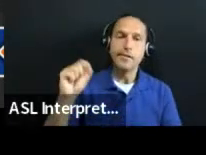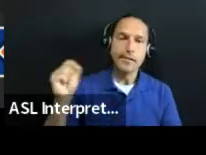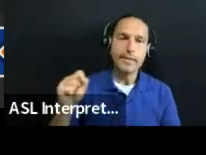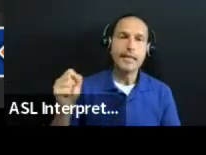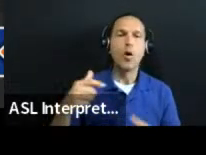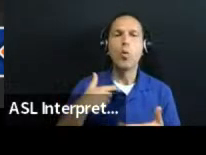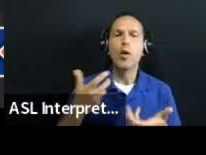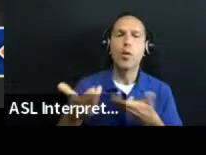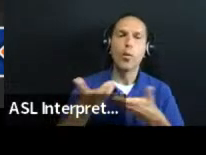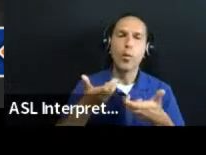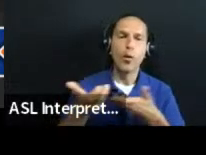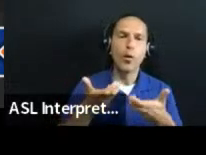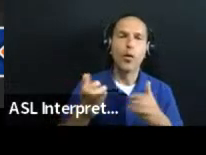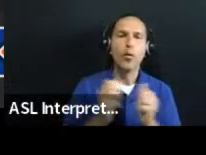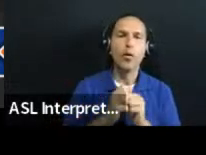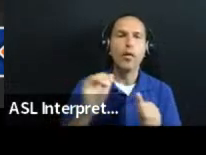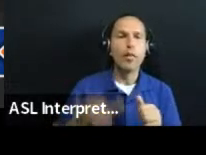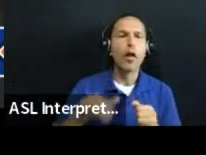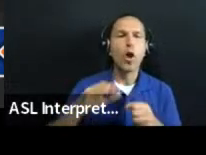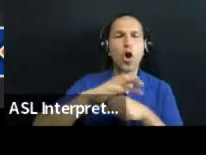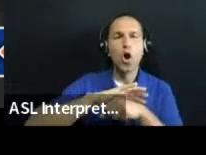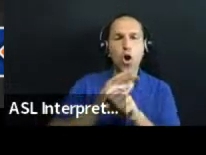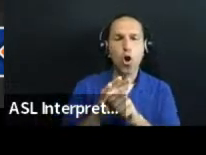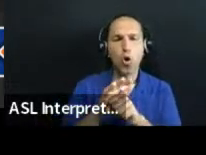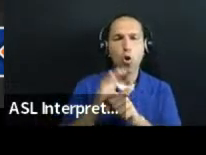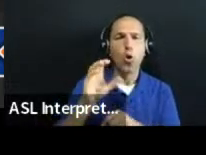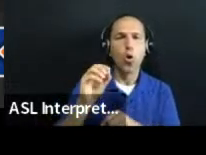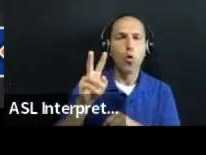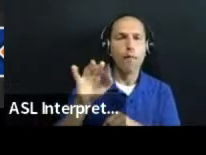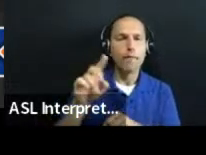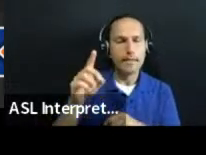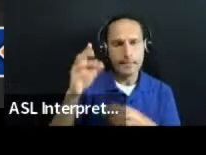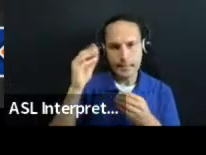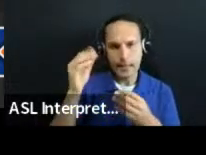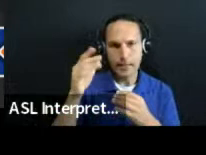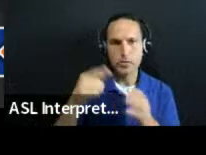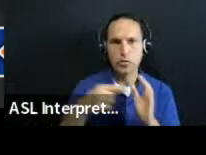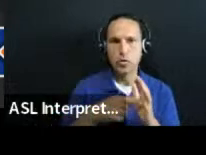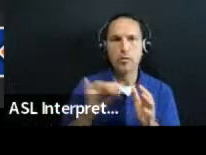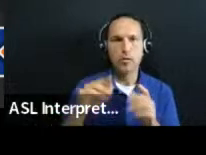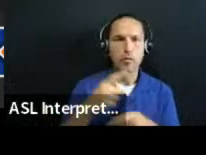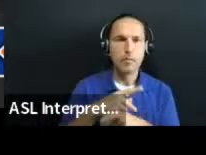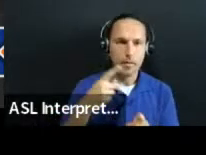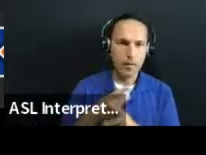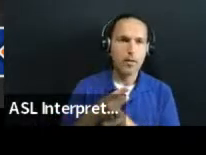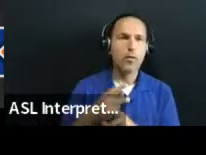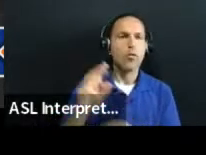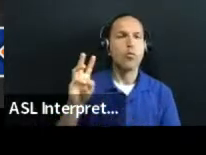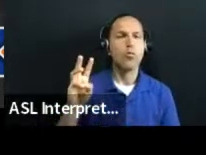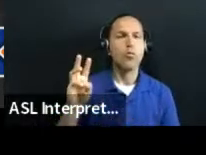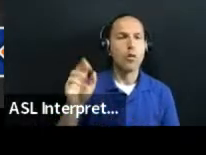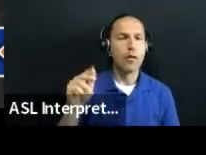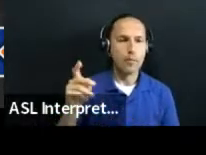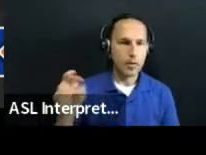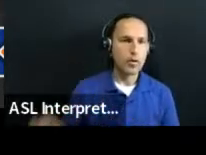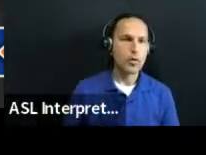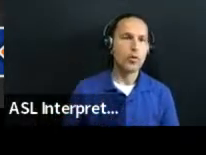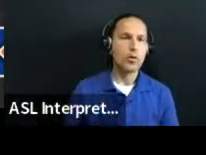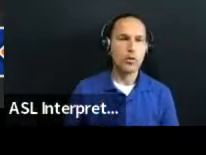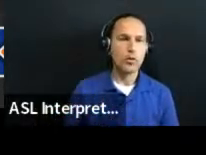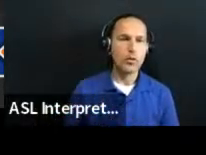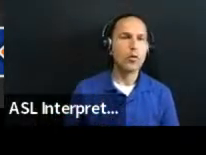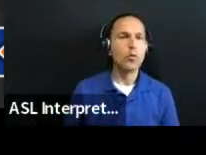worked on our COVID data, which is using a product called Data Wrapper. And, you know, we